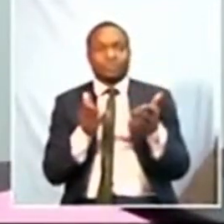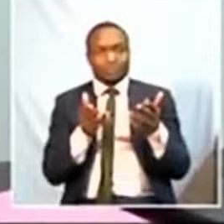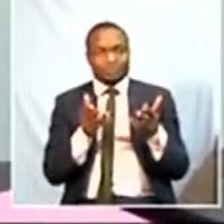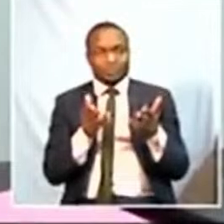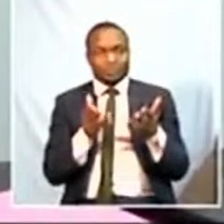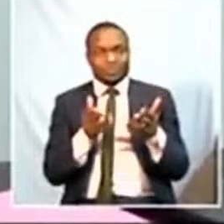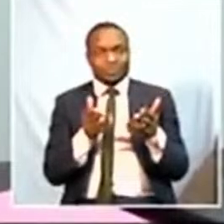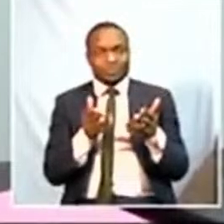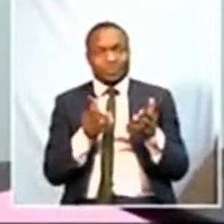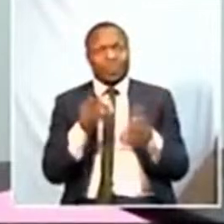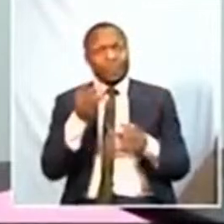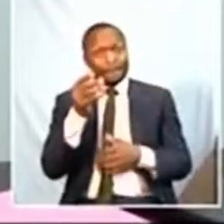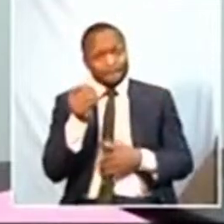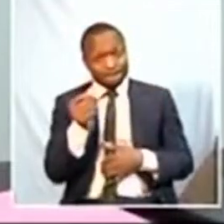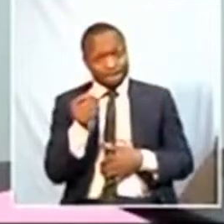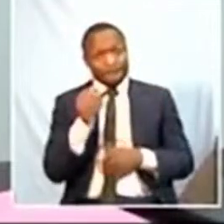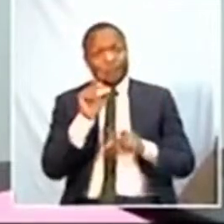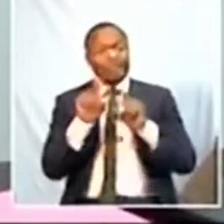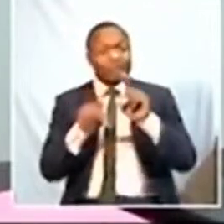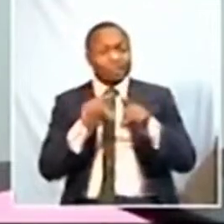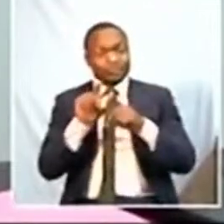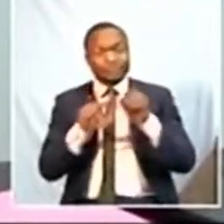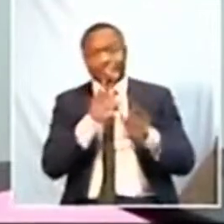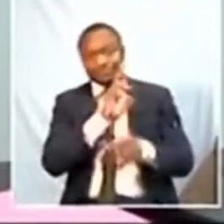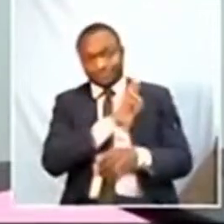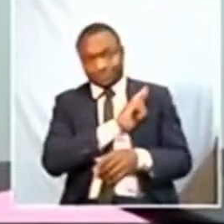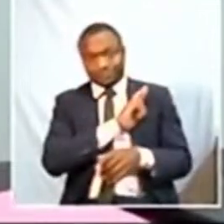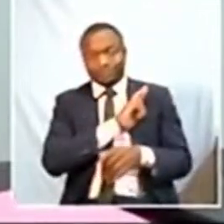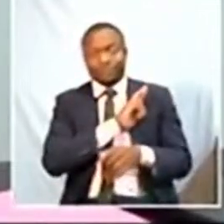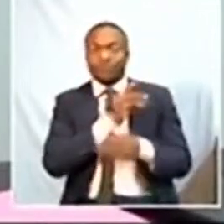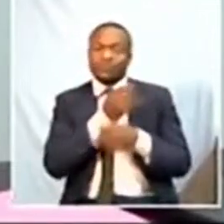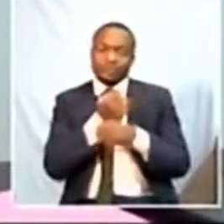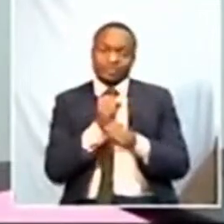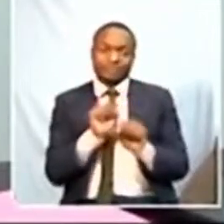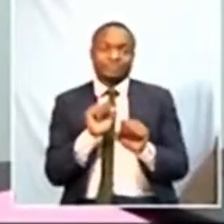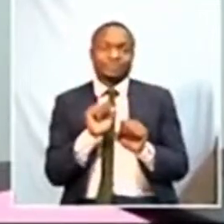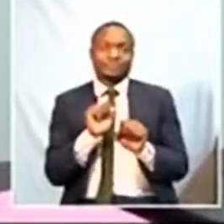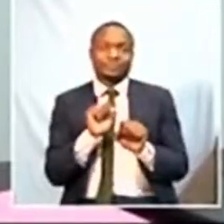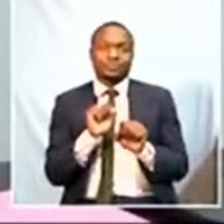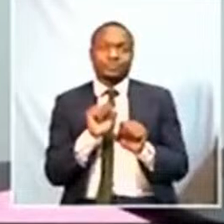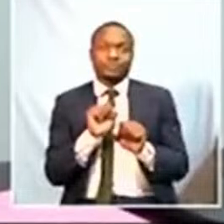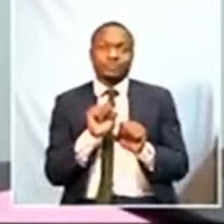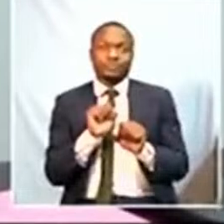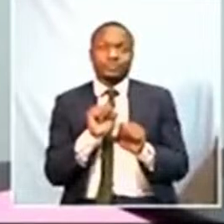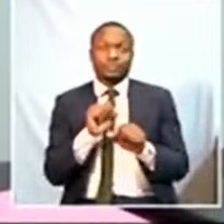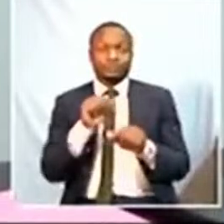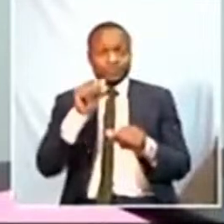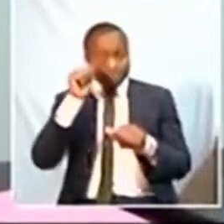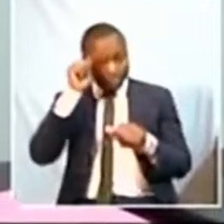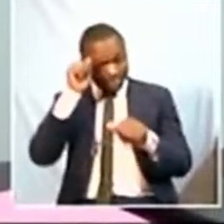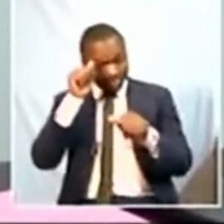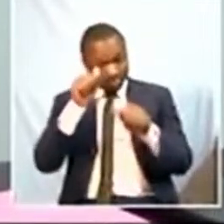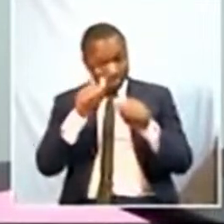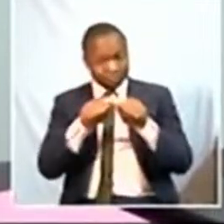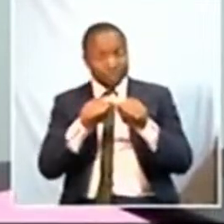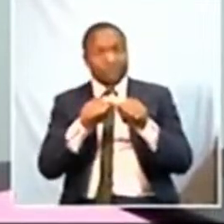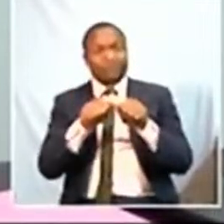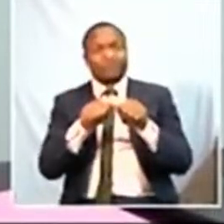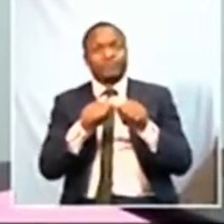the money for the people of Rufunsa is safe. So it is the view of this committee